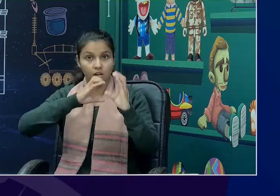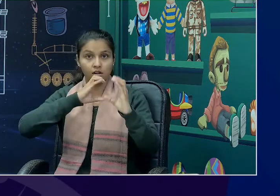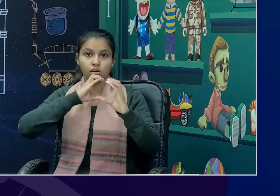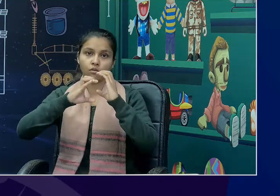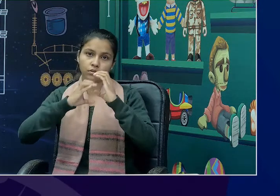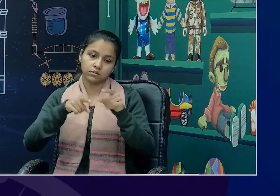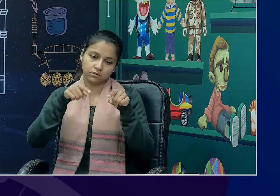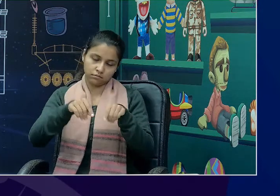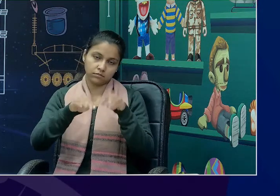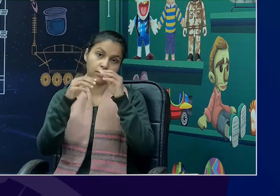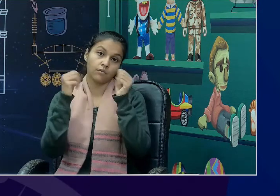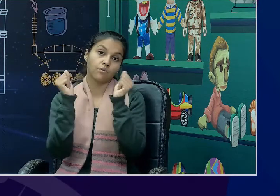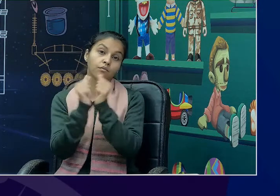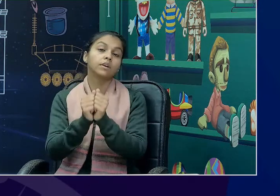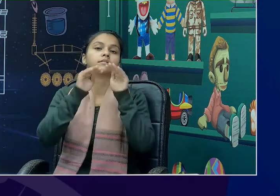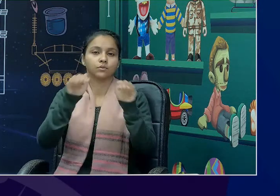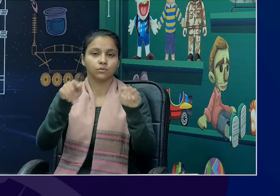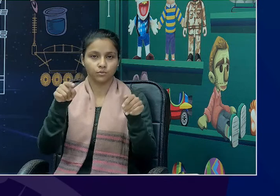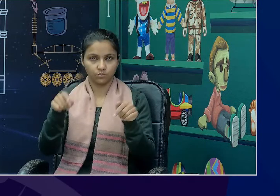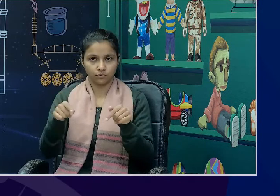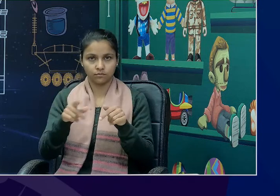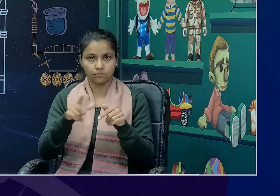students to tell them the difference,